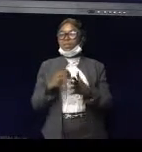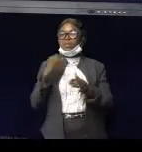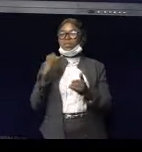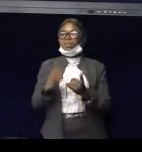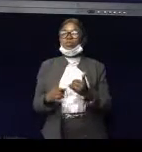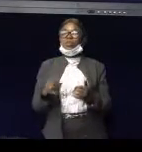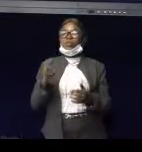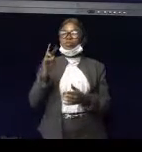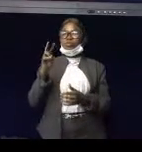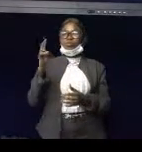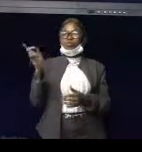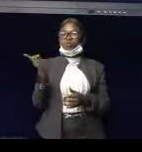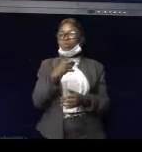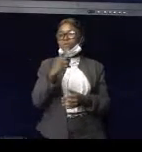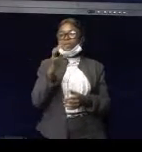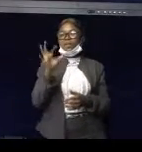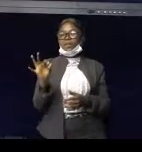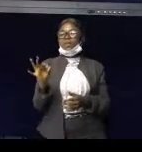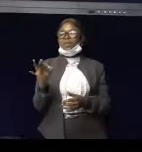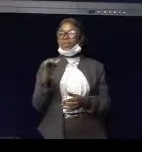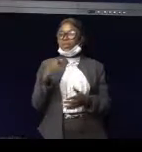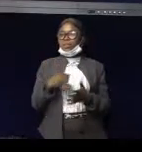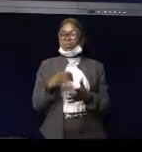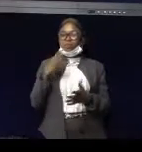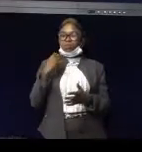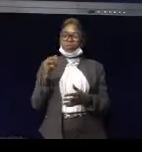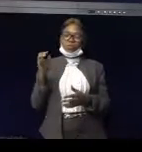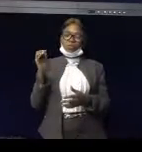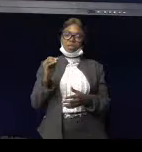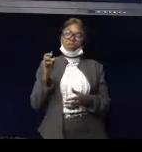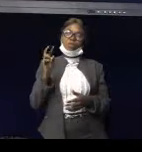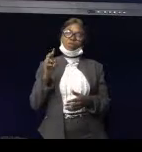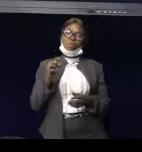there. 2/9, of course, is going to give you